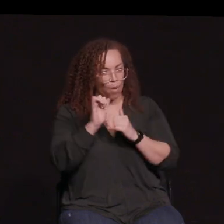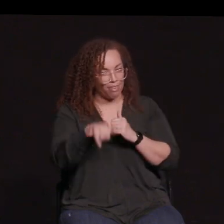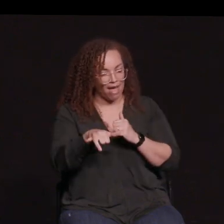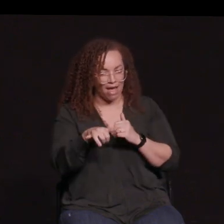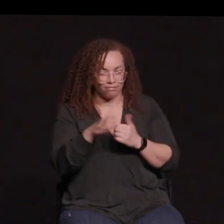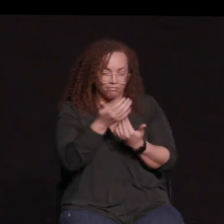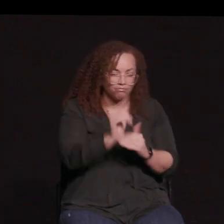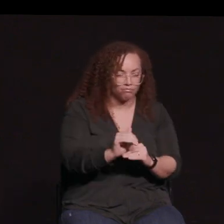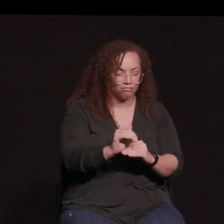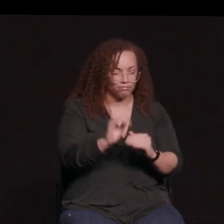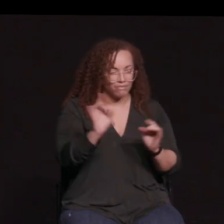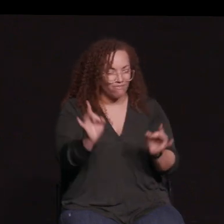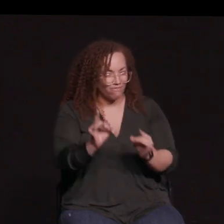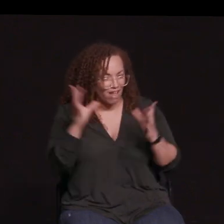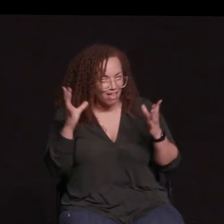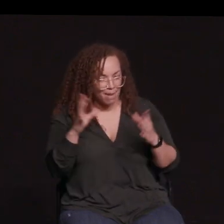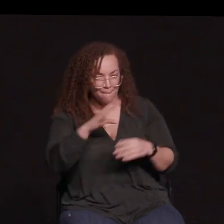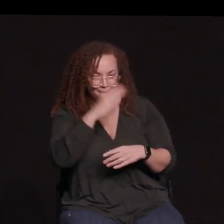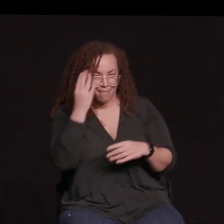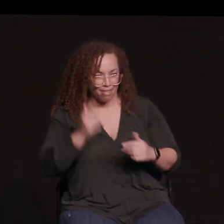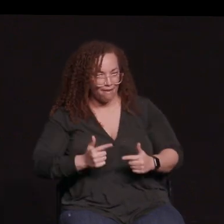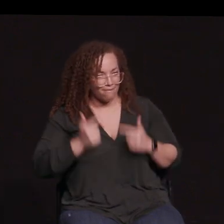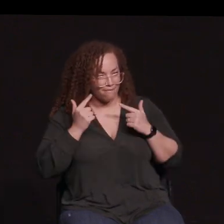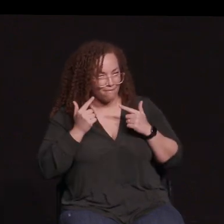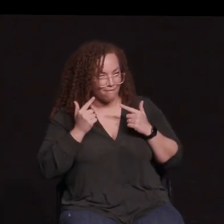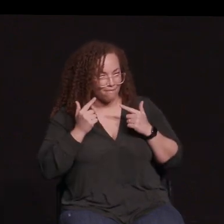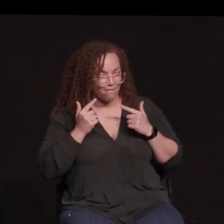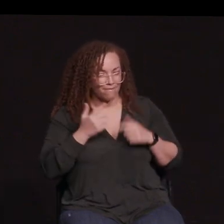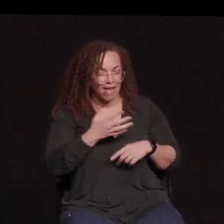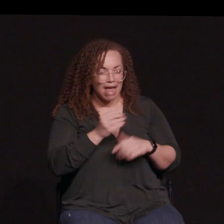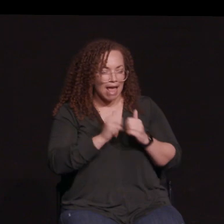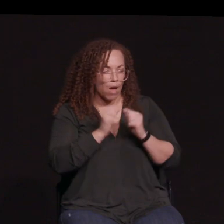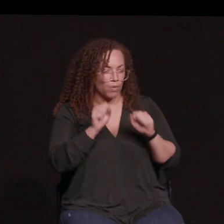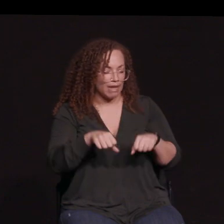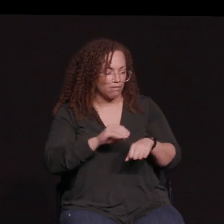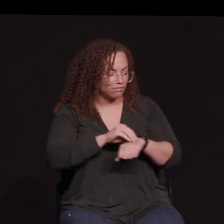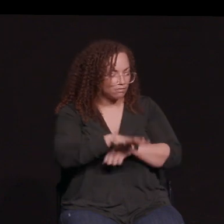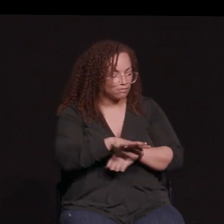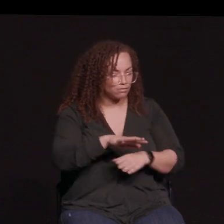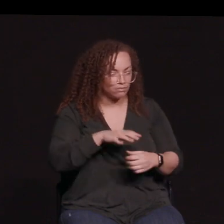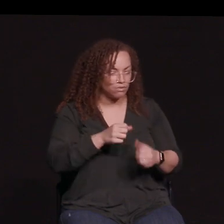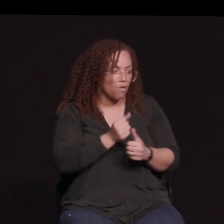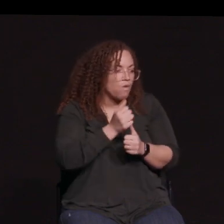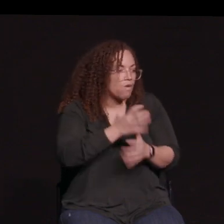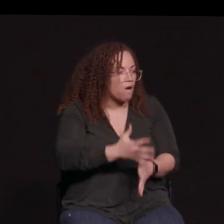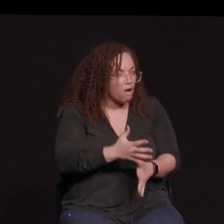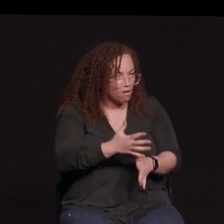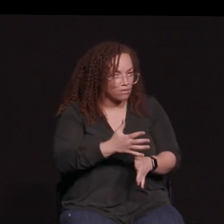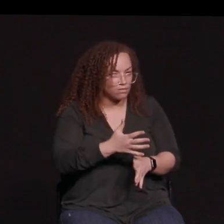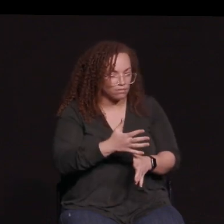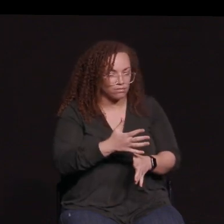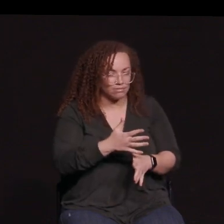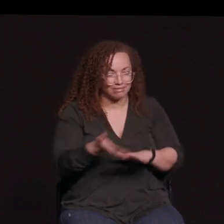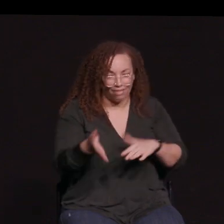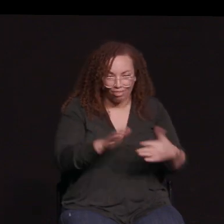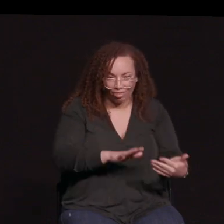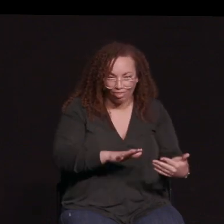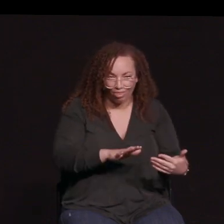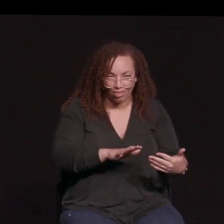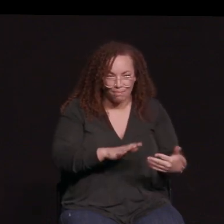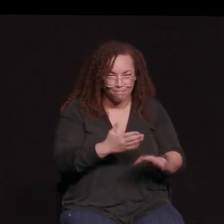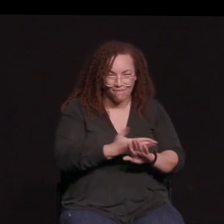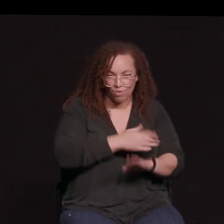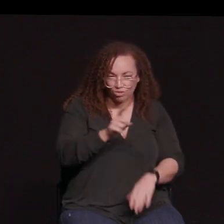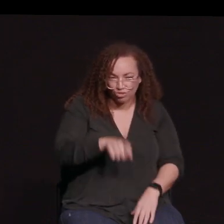how broken levees facilitate Black premature death. This relationship explains